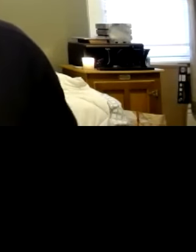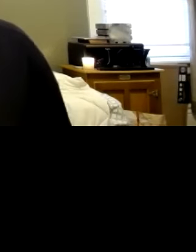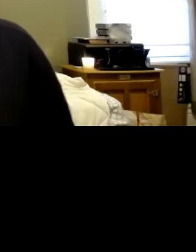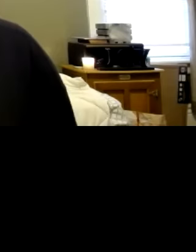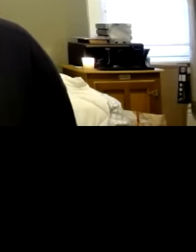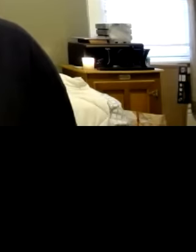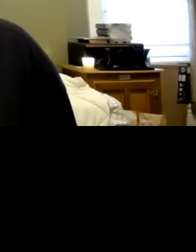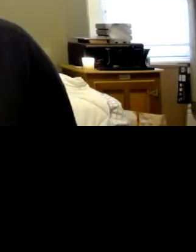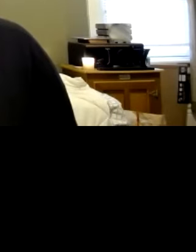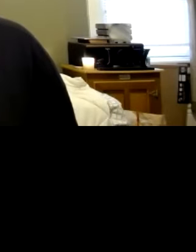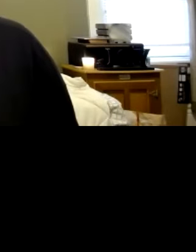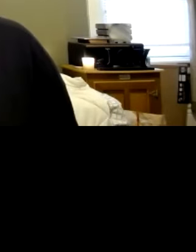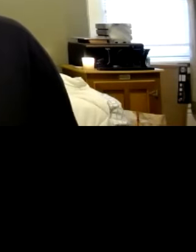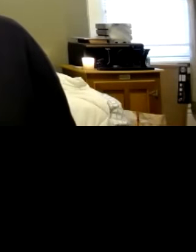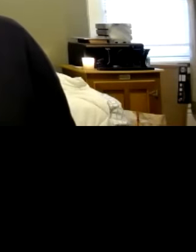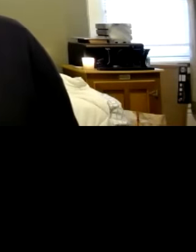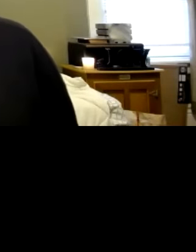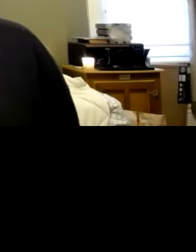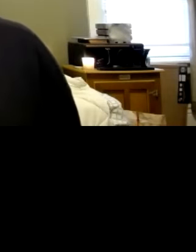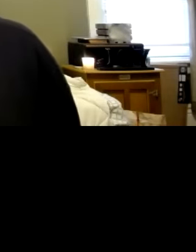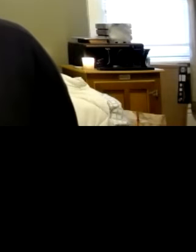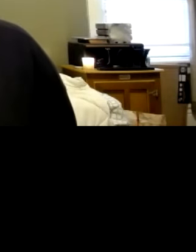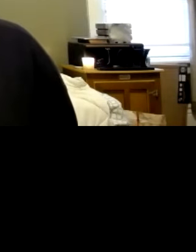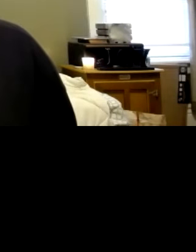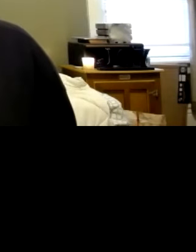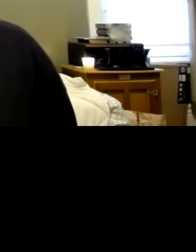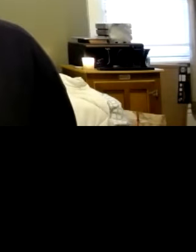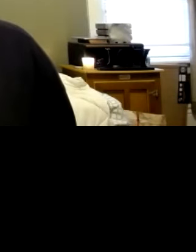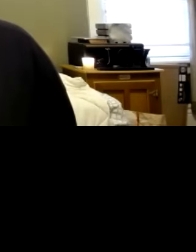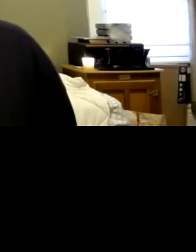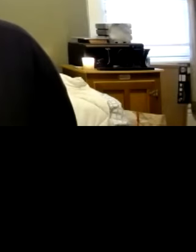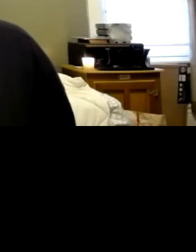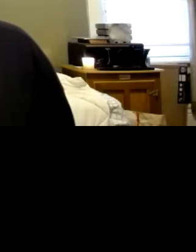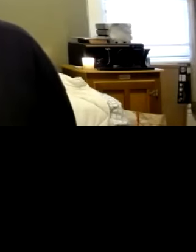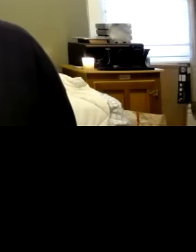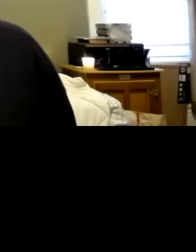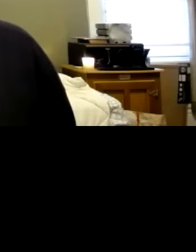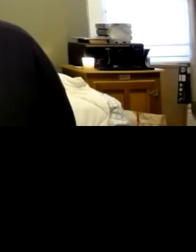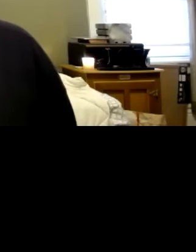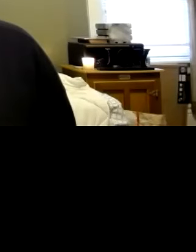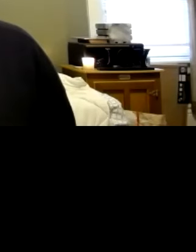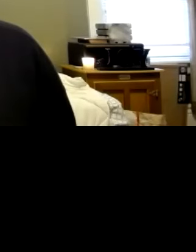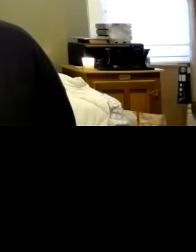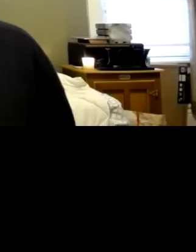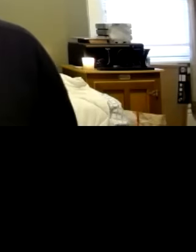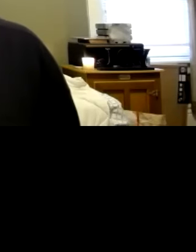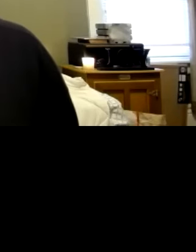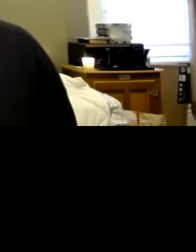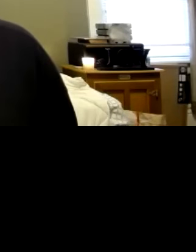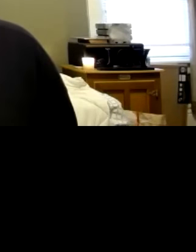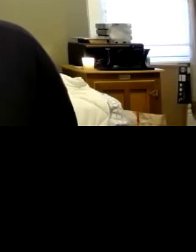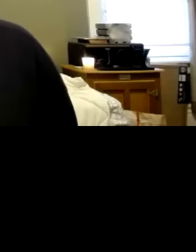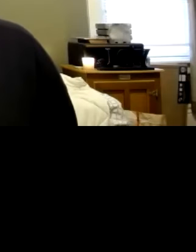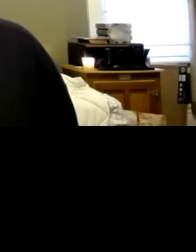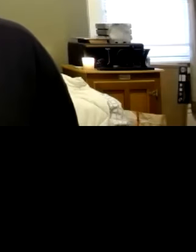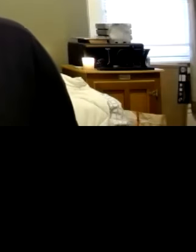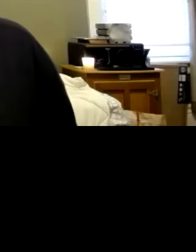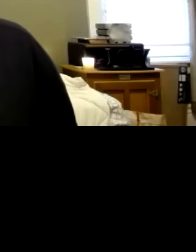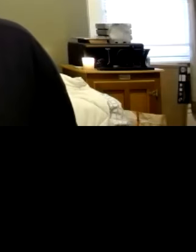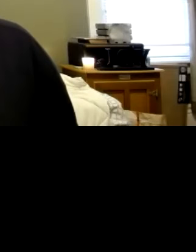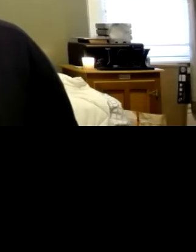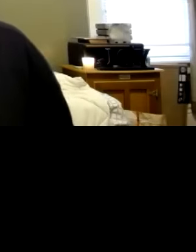and interventions. Today, Tony will mention the projects that he and I and the Safe Side team are contributing to in Australia and New Zealand.